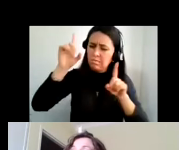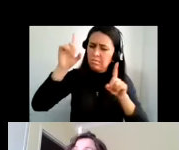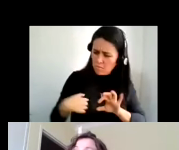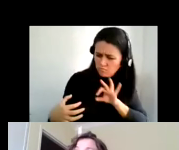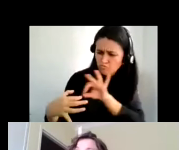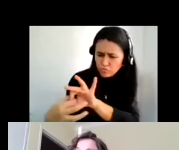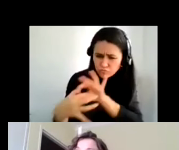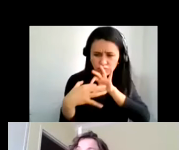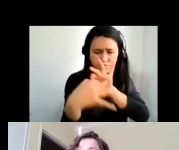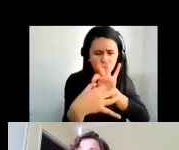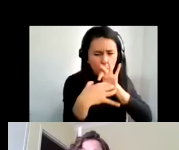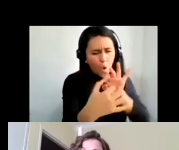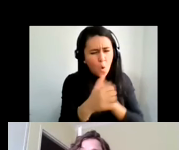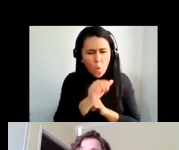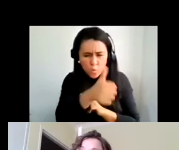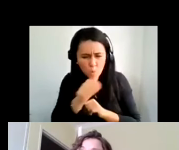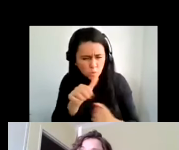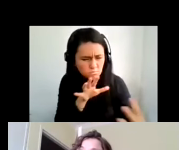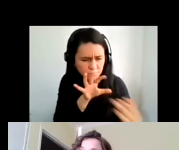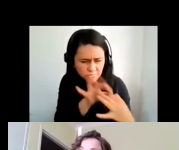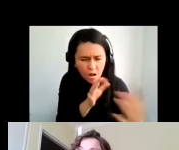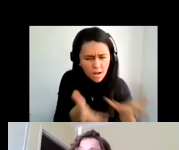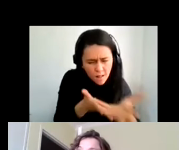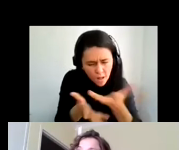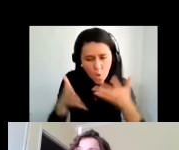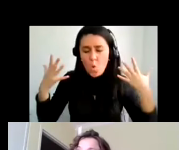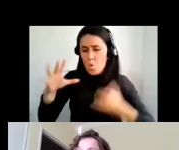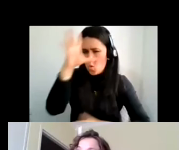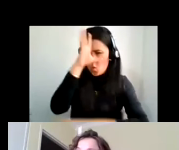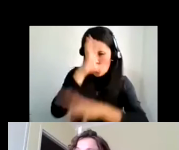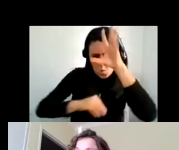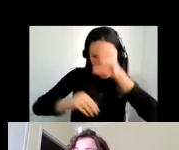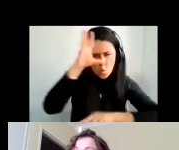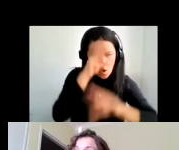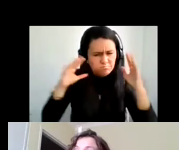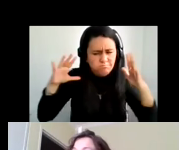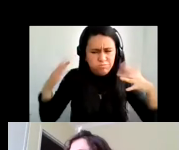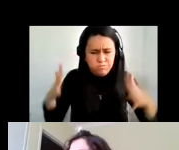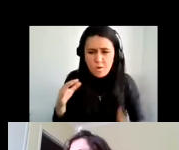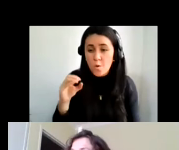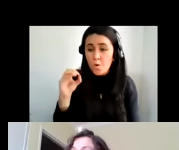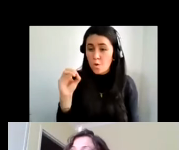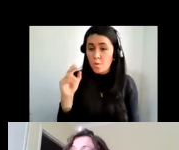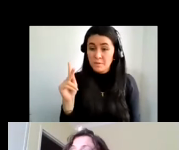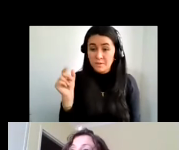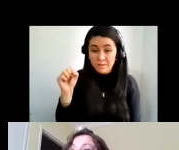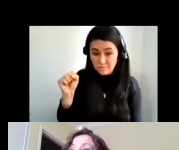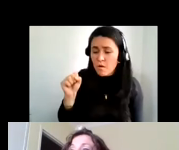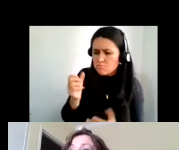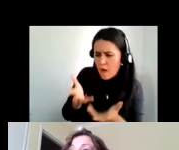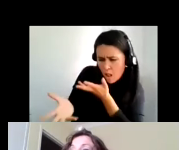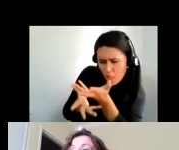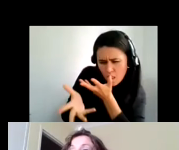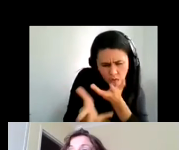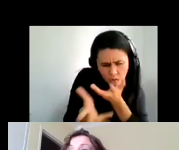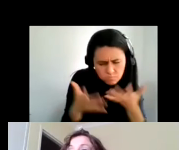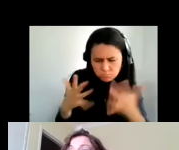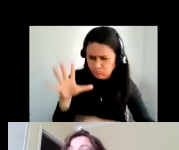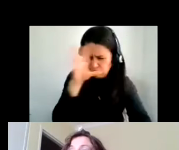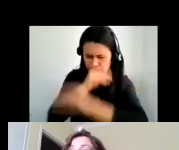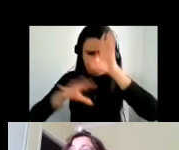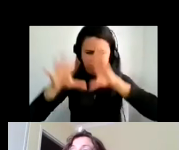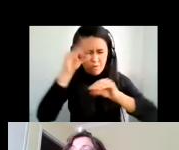work that is now underway in PAHO, and have exchanged on various occasions with colleagues there to